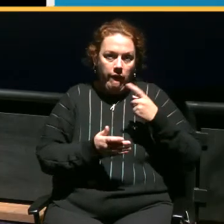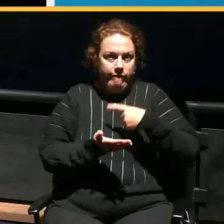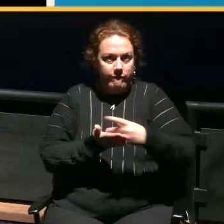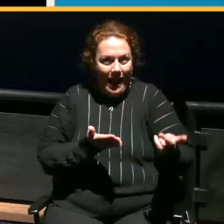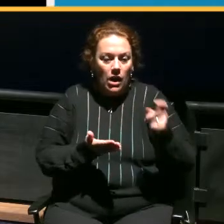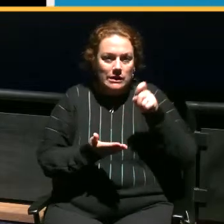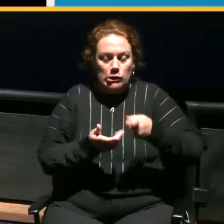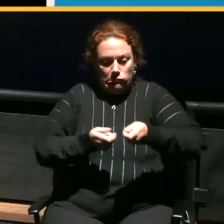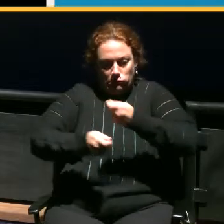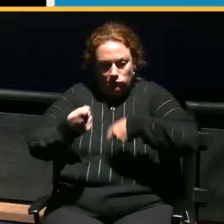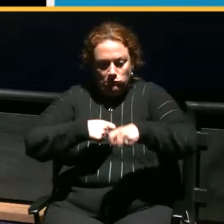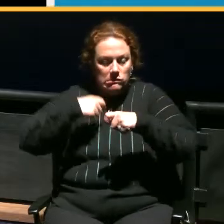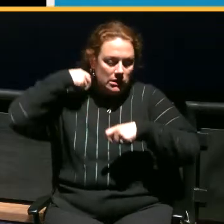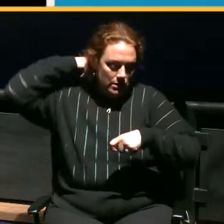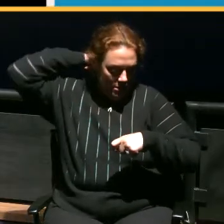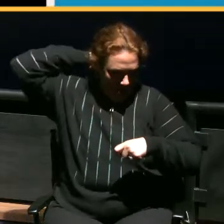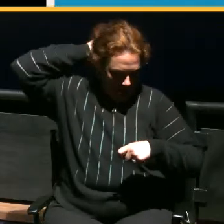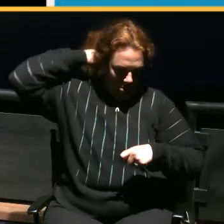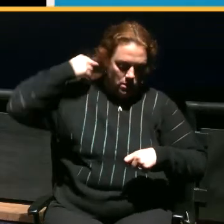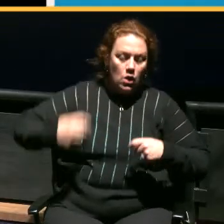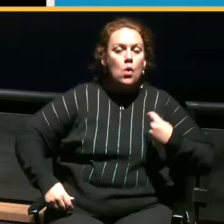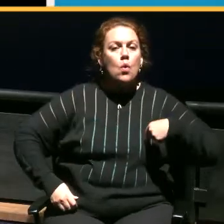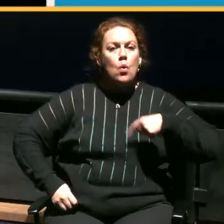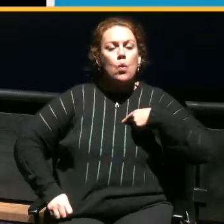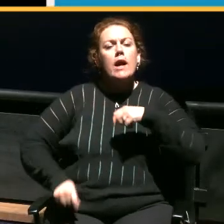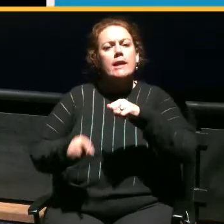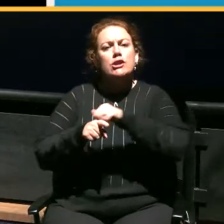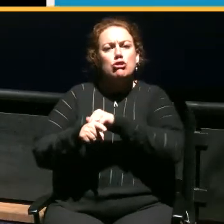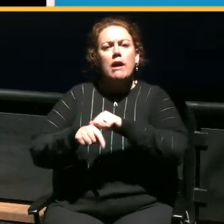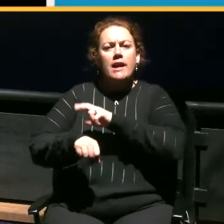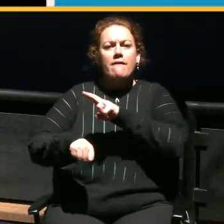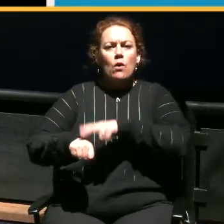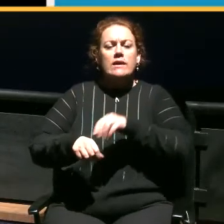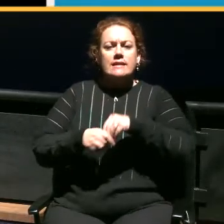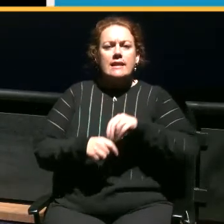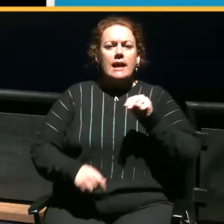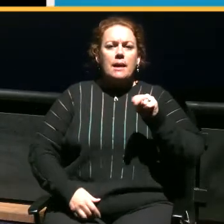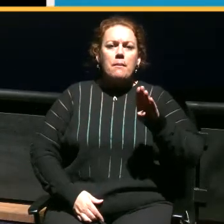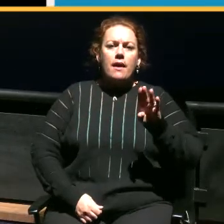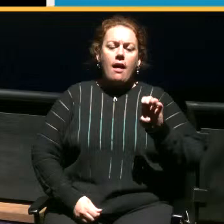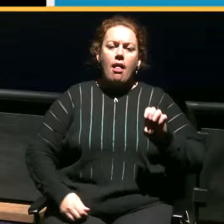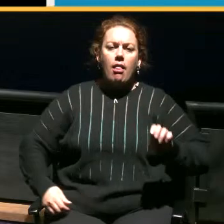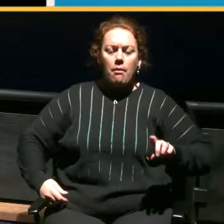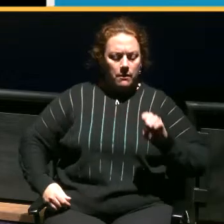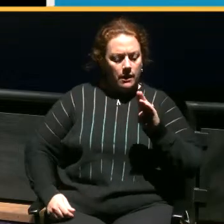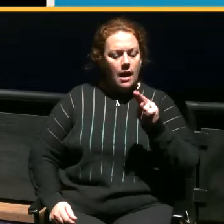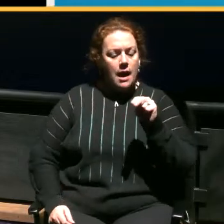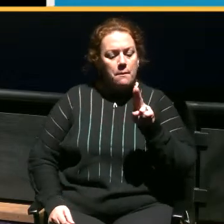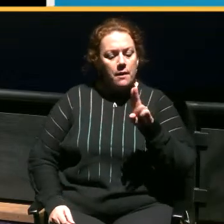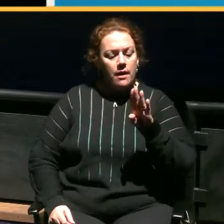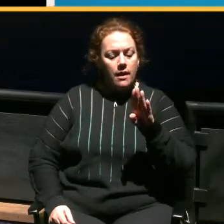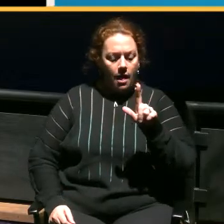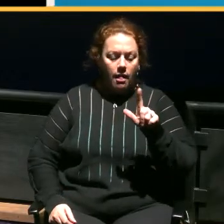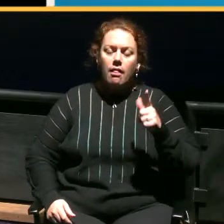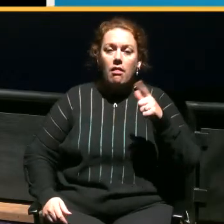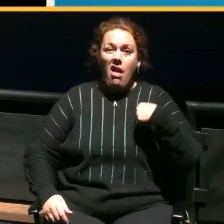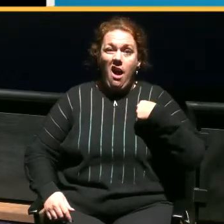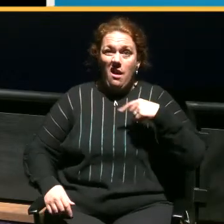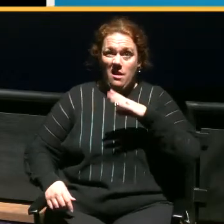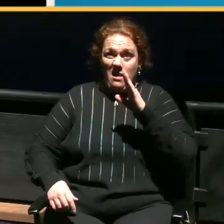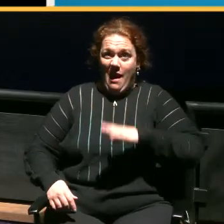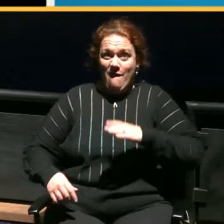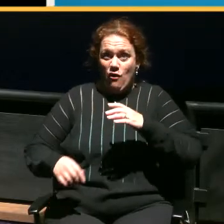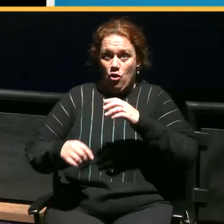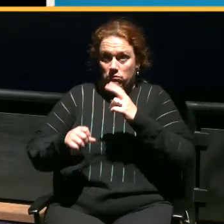needed to replace it. And we had trained this, of course, in the NBL. I had never seen the Hubble Space Telescope for real until I